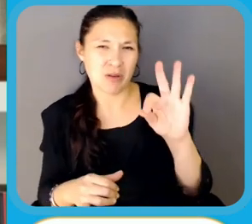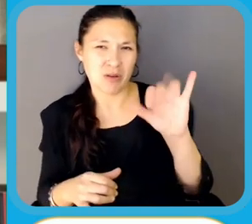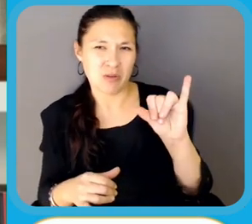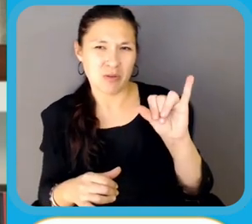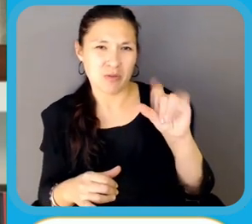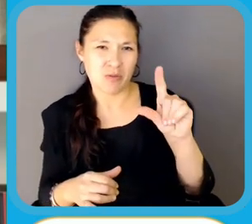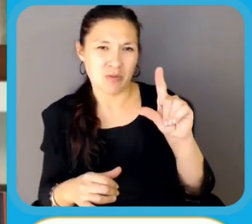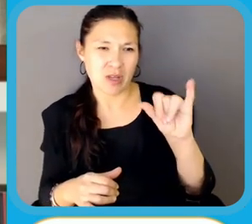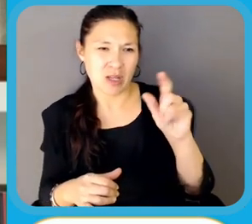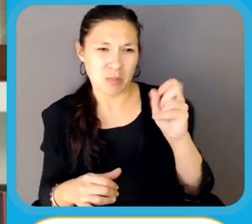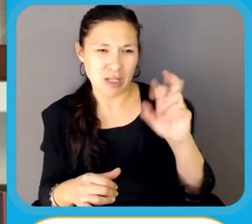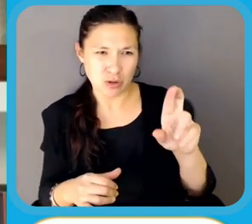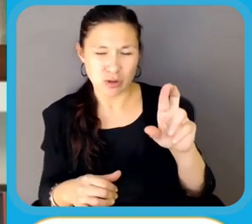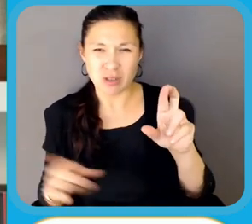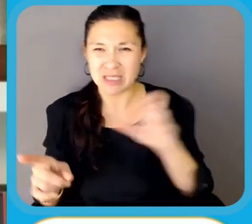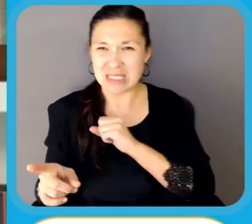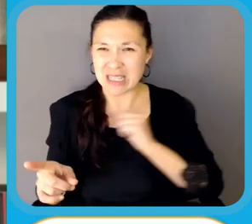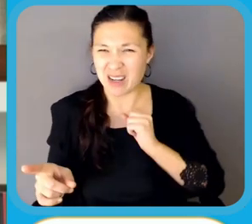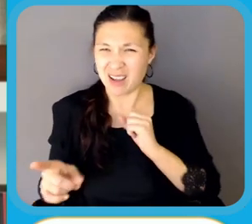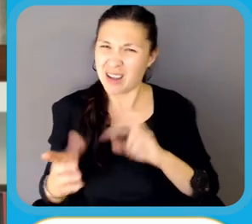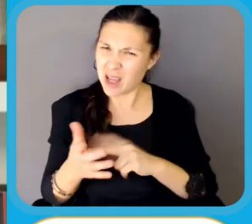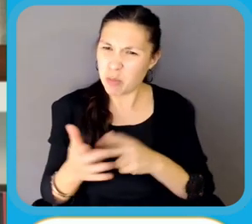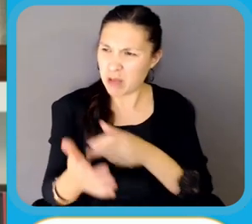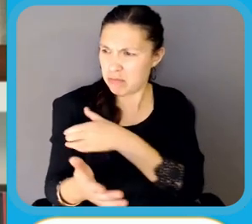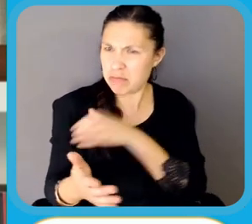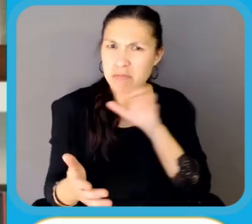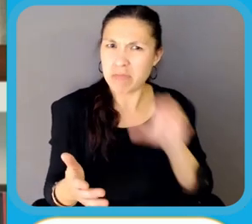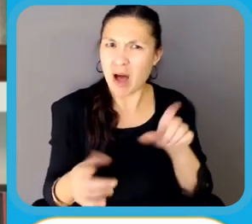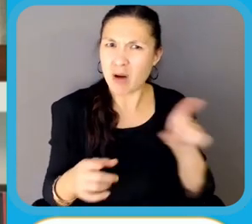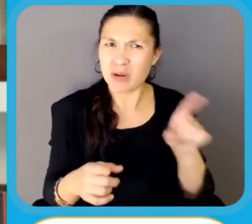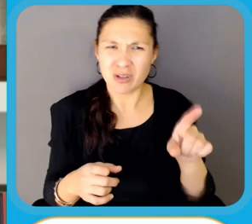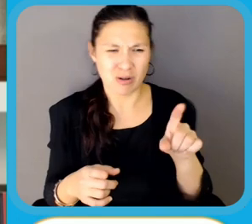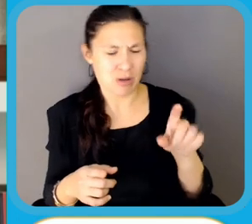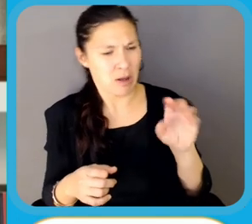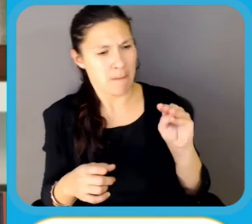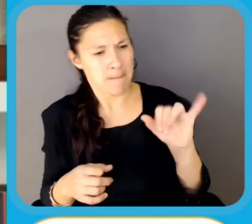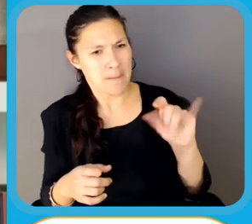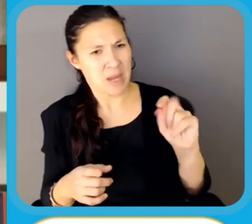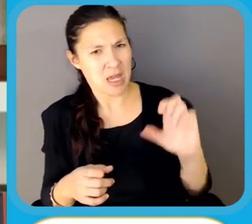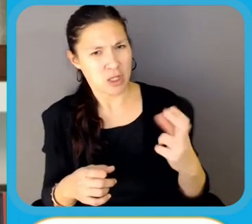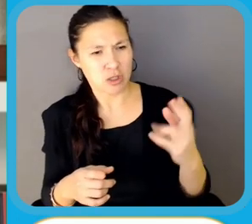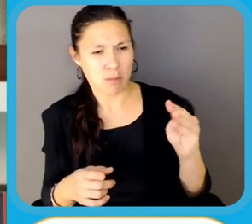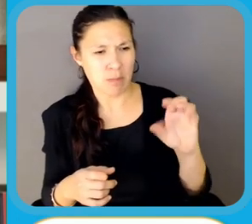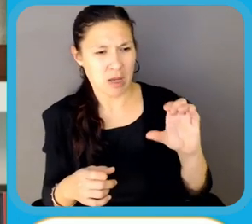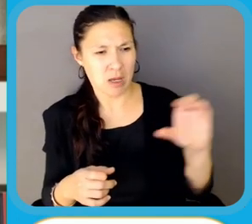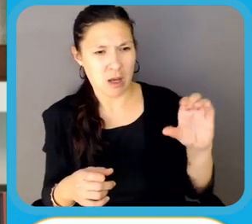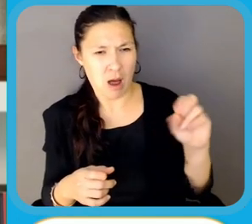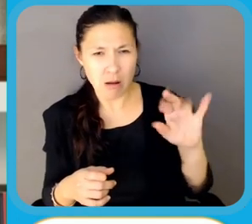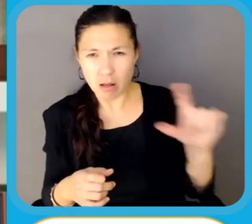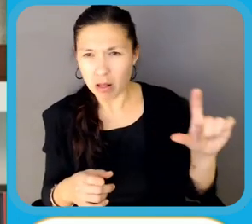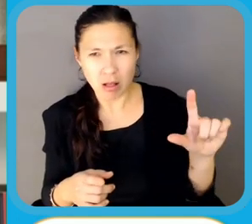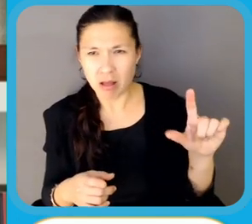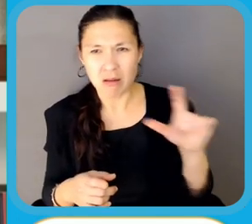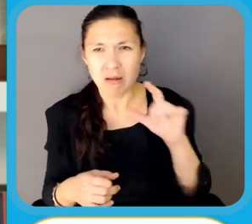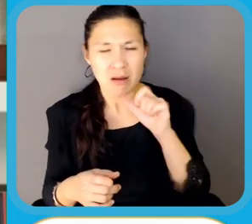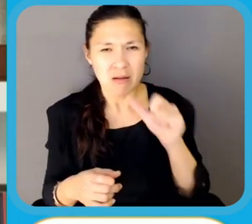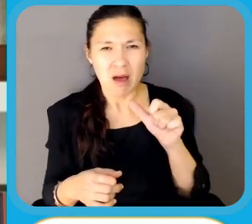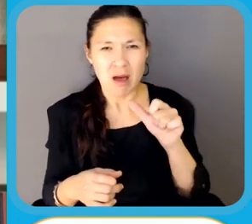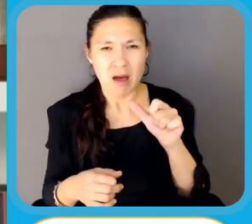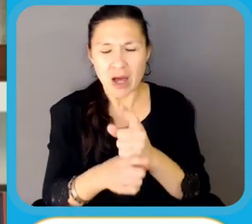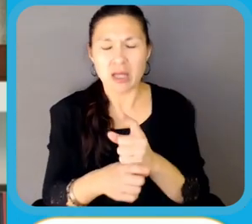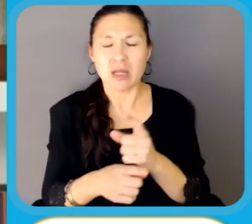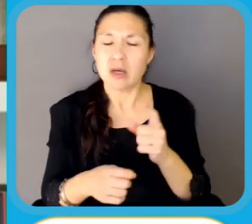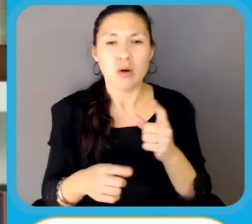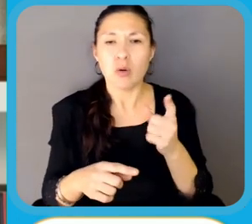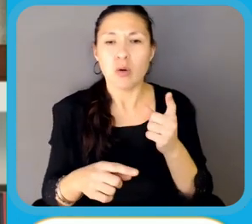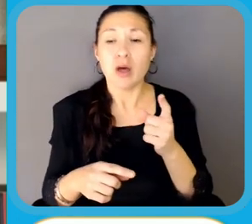Mitch McConnell. If we are to keep the House, the Senate, and the White House, we simply cannot go back and tell voters that